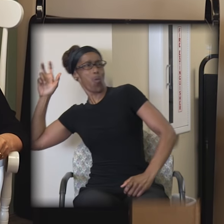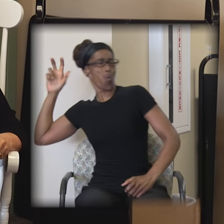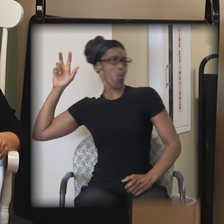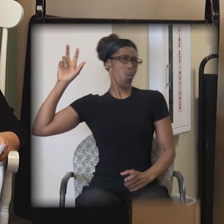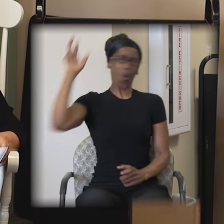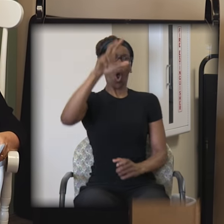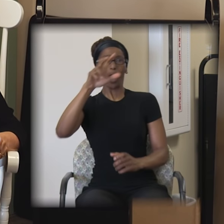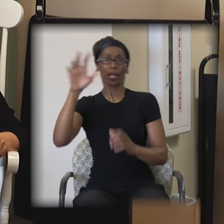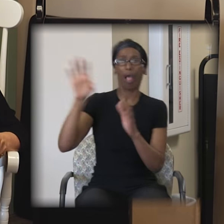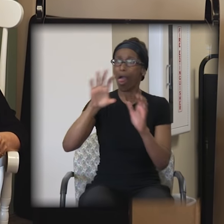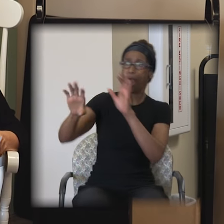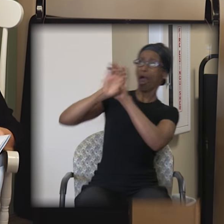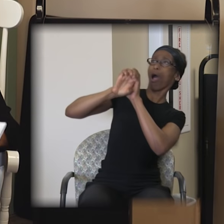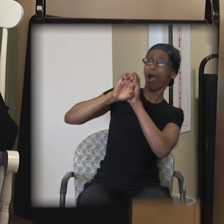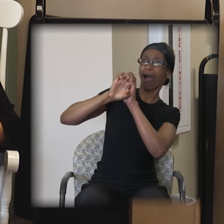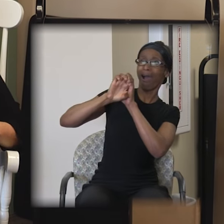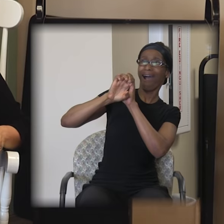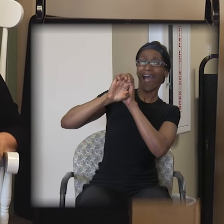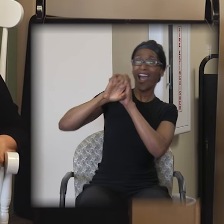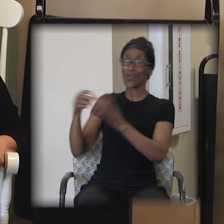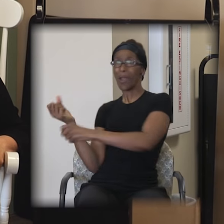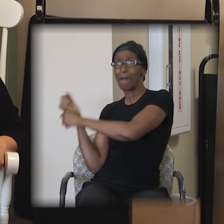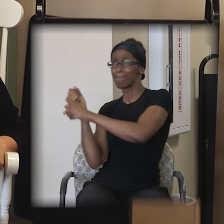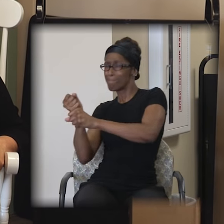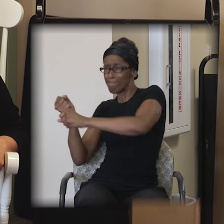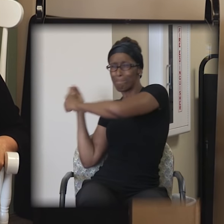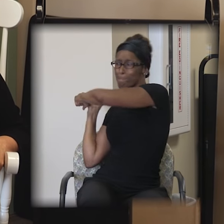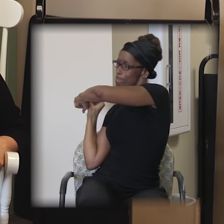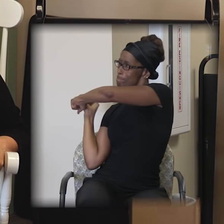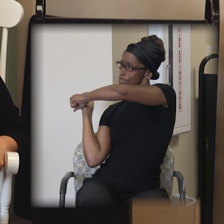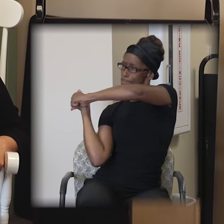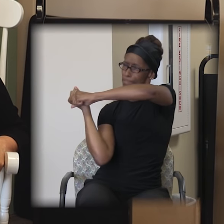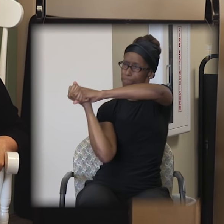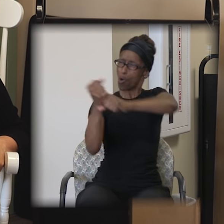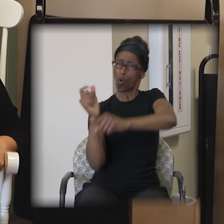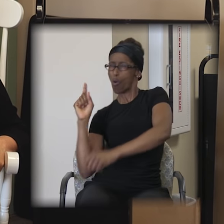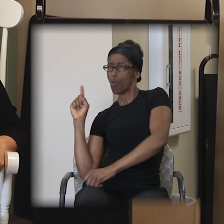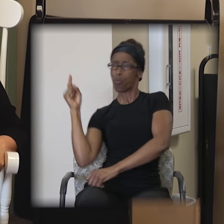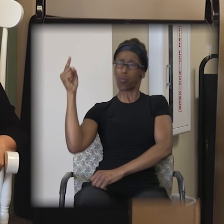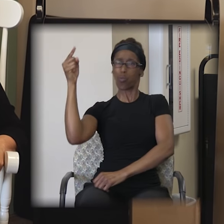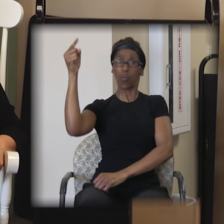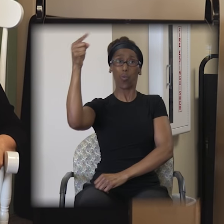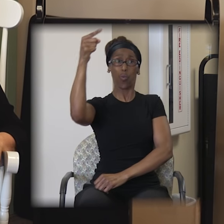teammate's hands. When he was up at bat, he sent it soaring where no one could catch it.